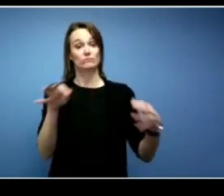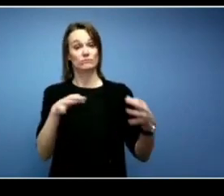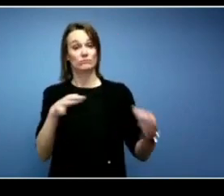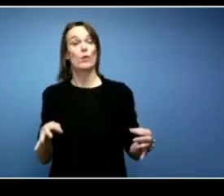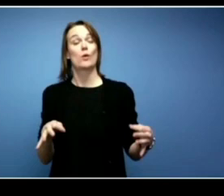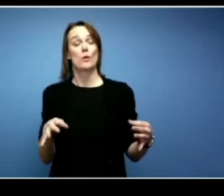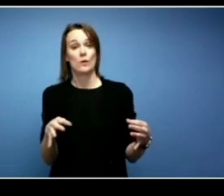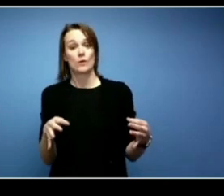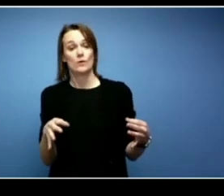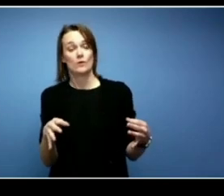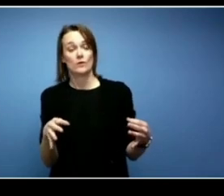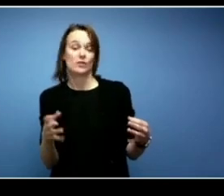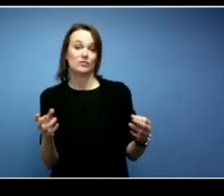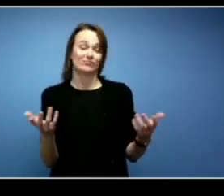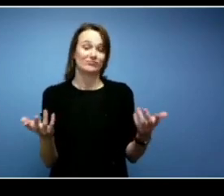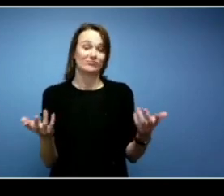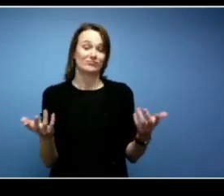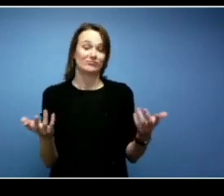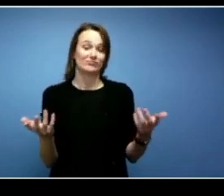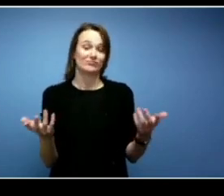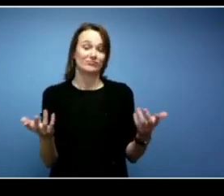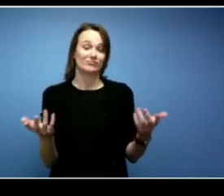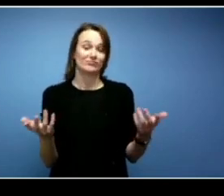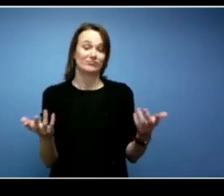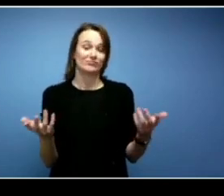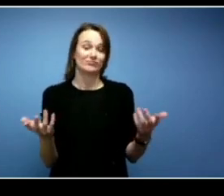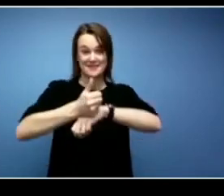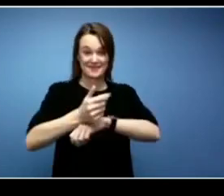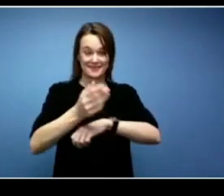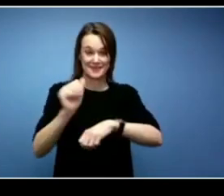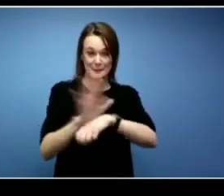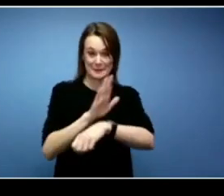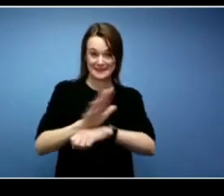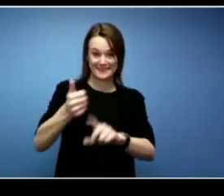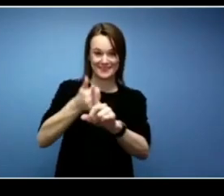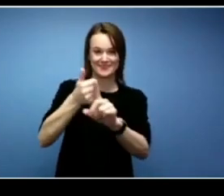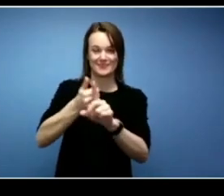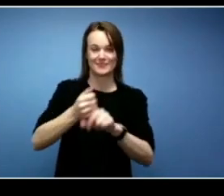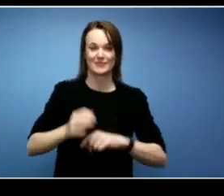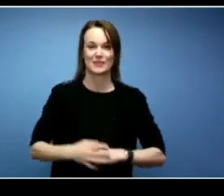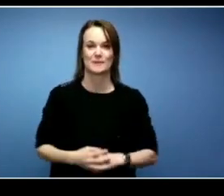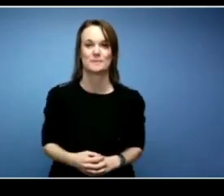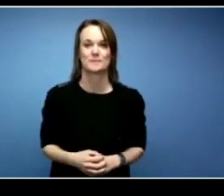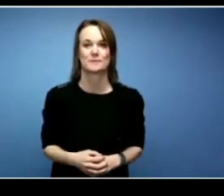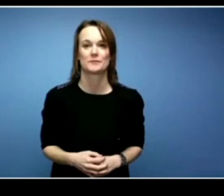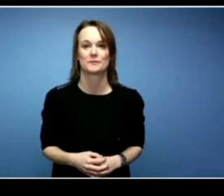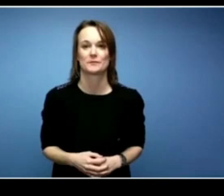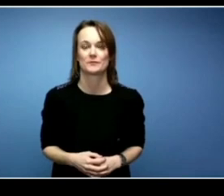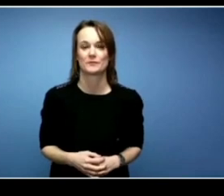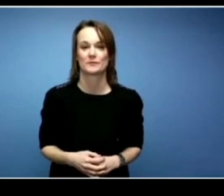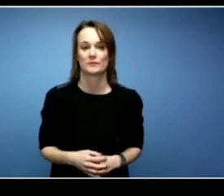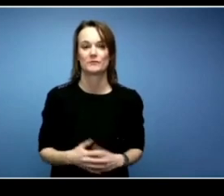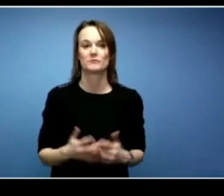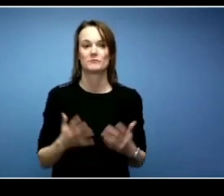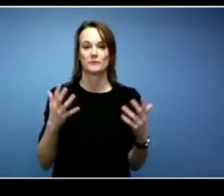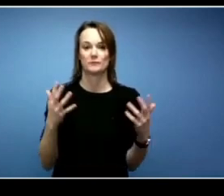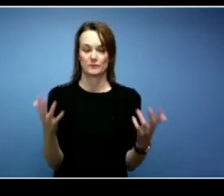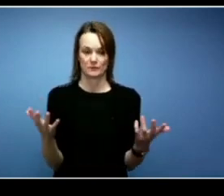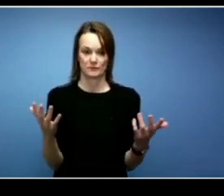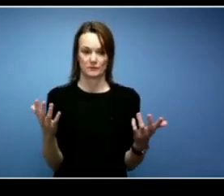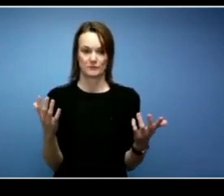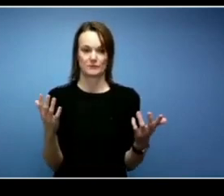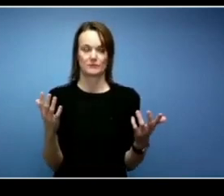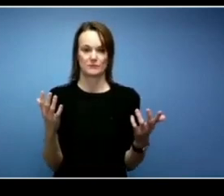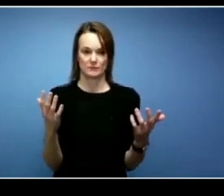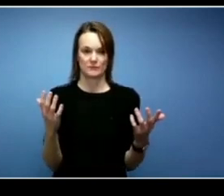you know, start your own business. And yeah, so with no further ado, I'd like to go ahead and